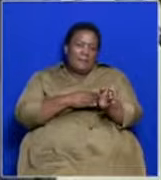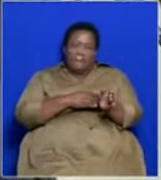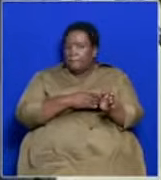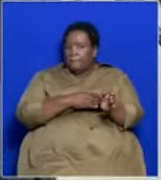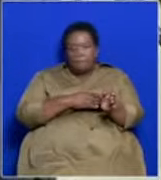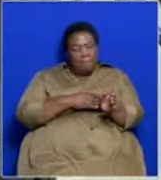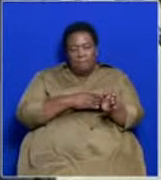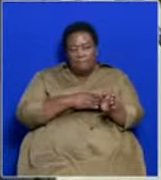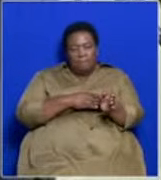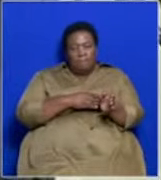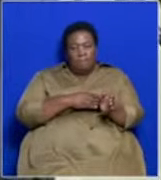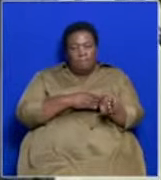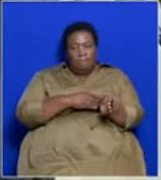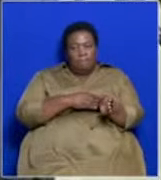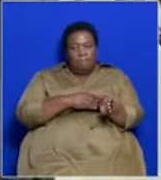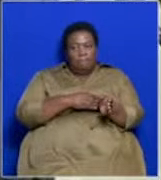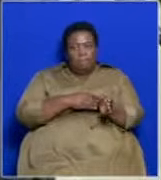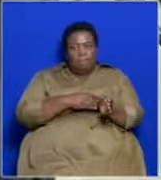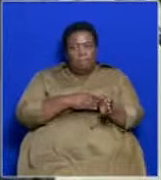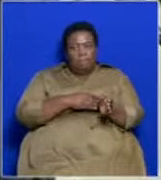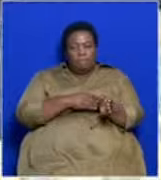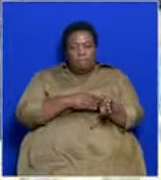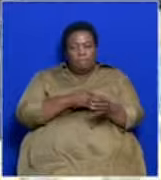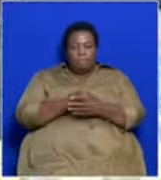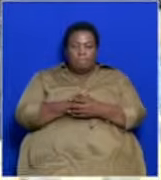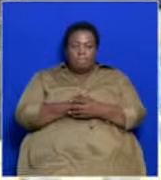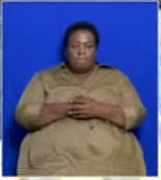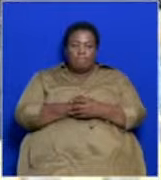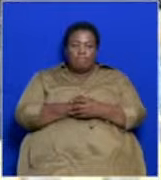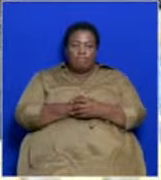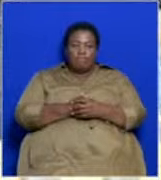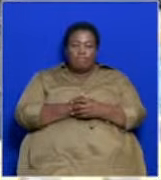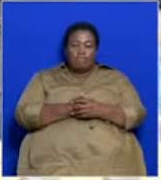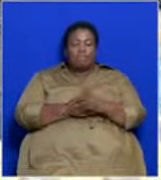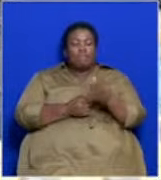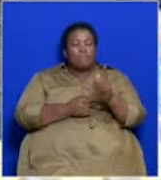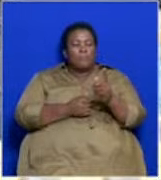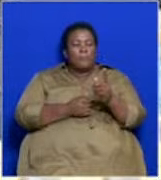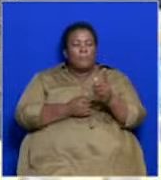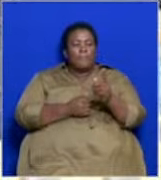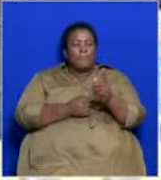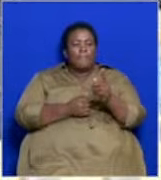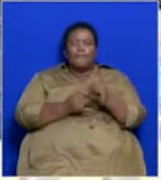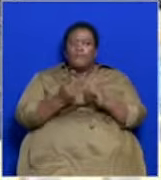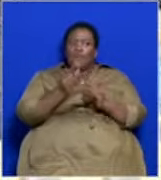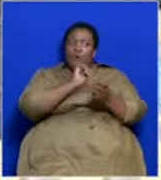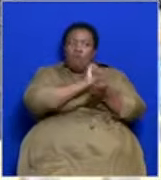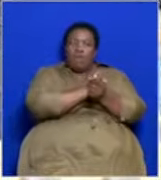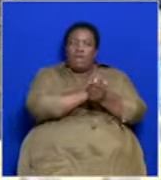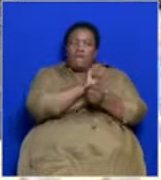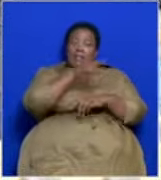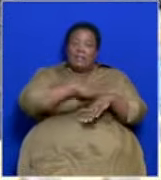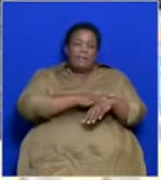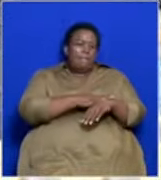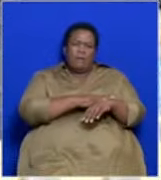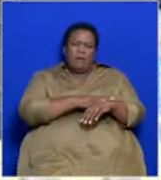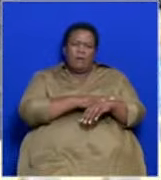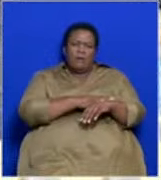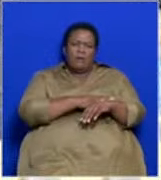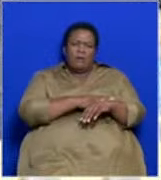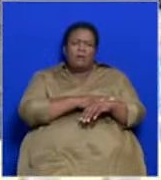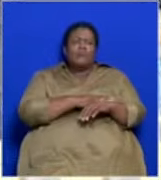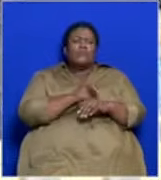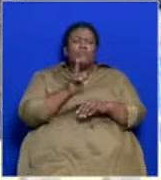the court wanted to be. So if the directive... You would not arrest at that stage. You would have had to serve the